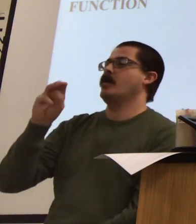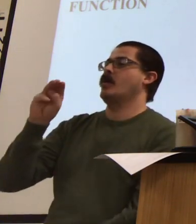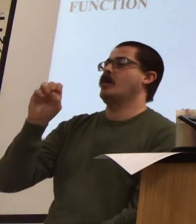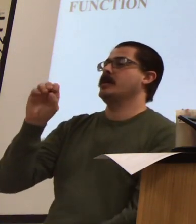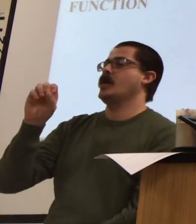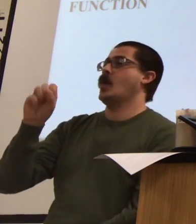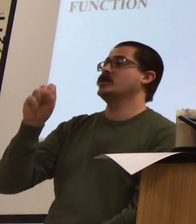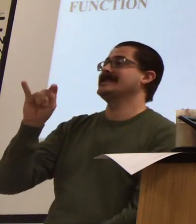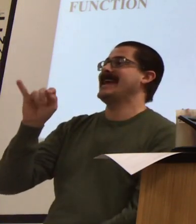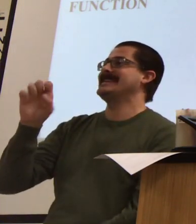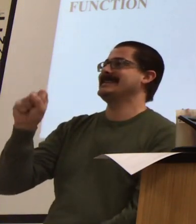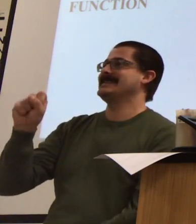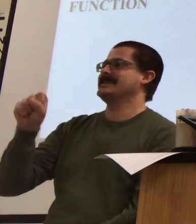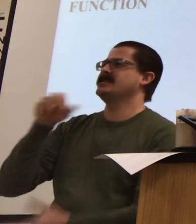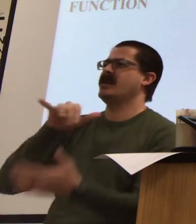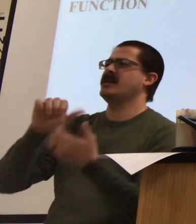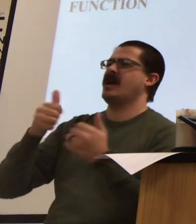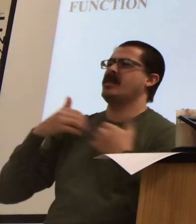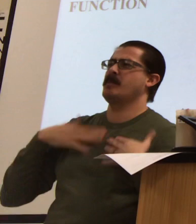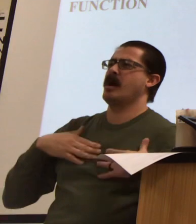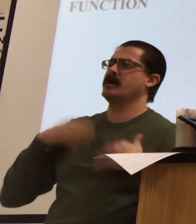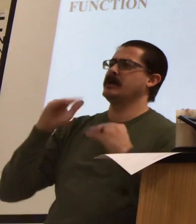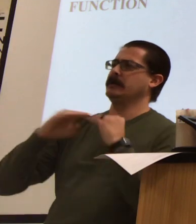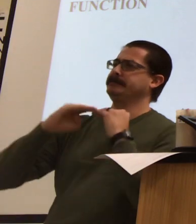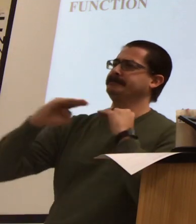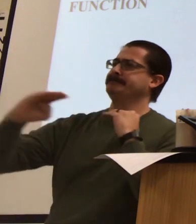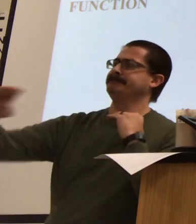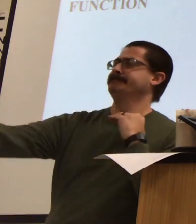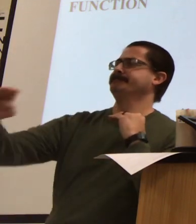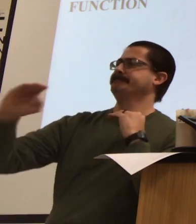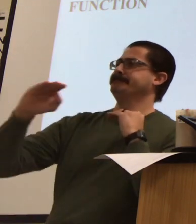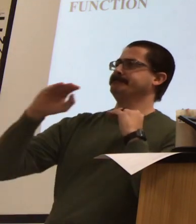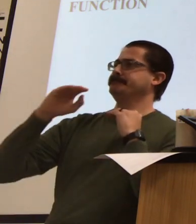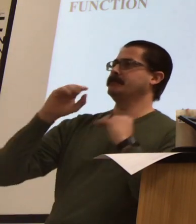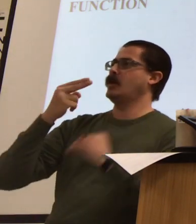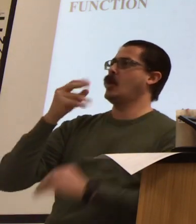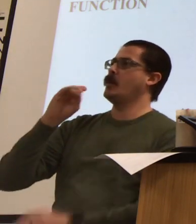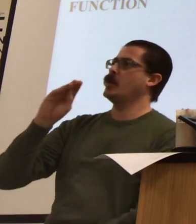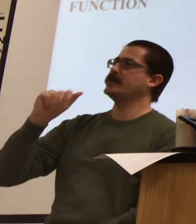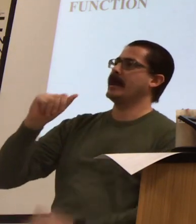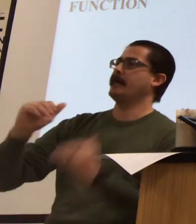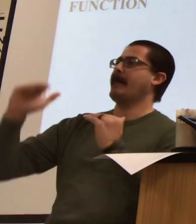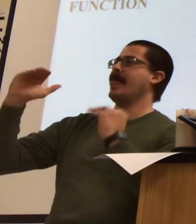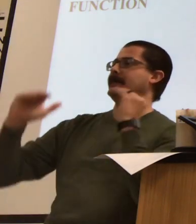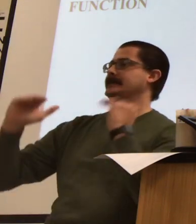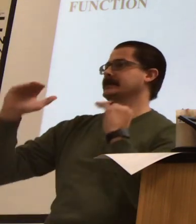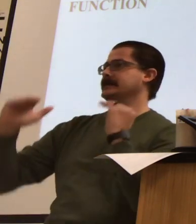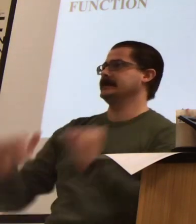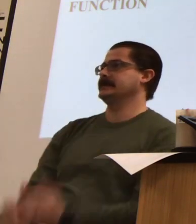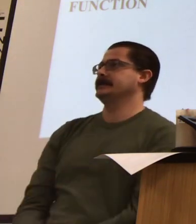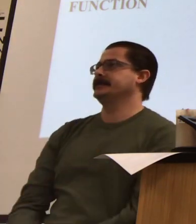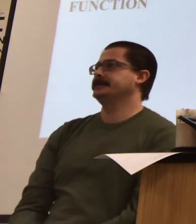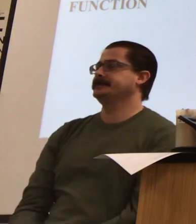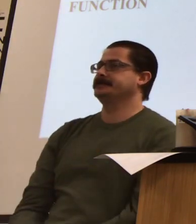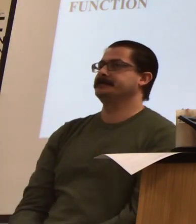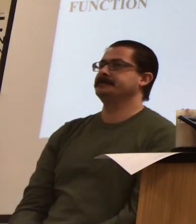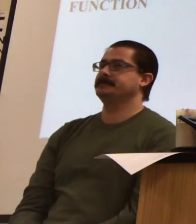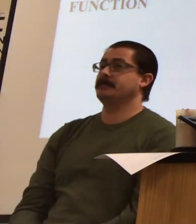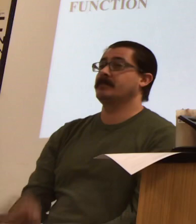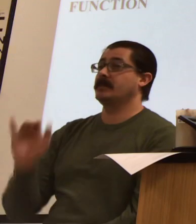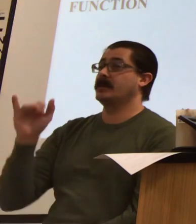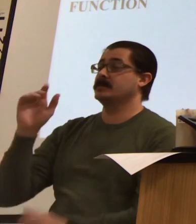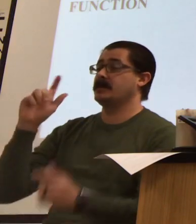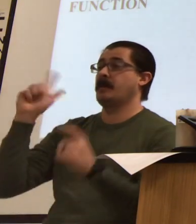student, you study how the body is able to maintain homeostatic balance. It's a big